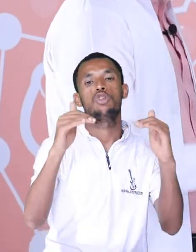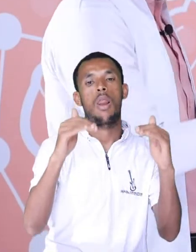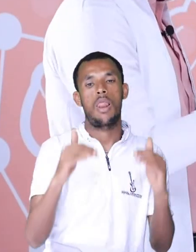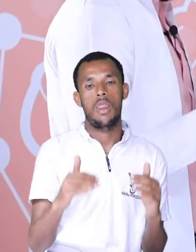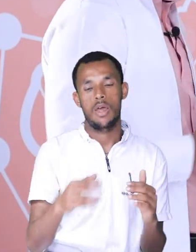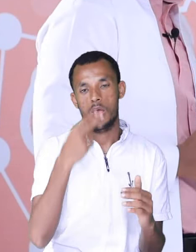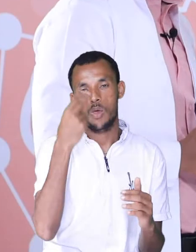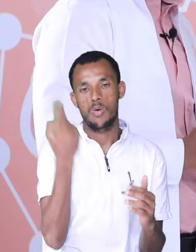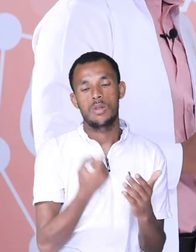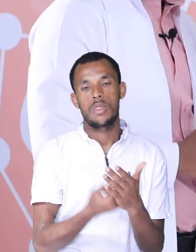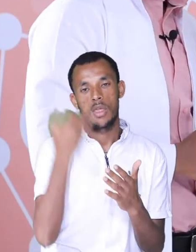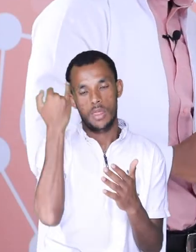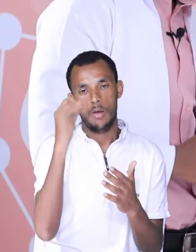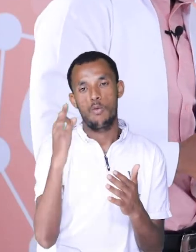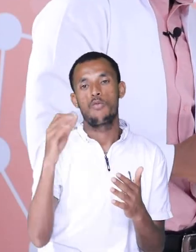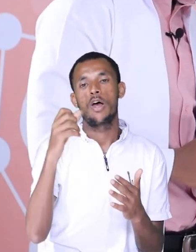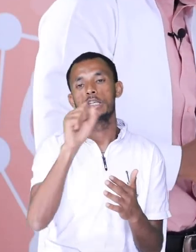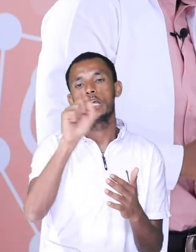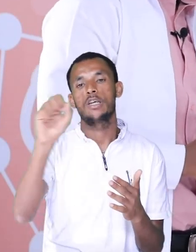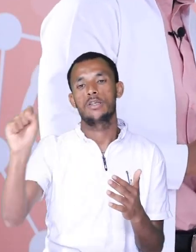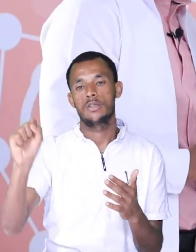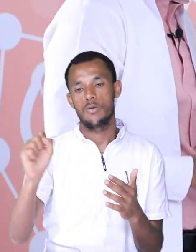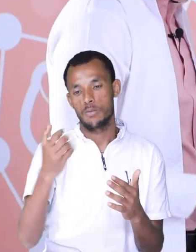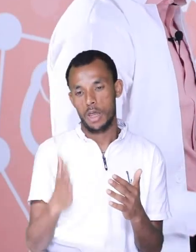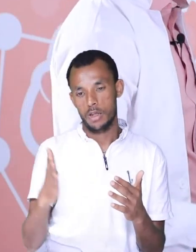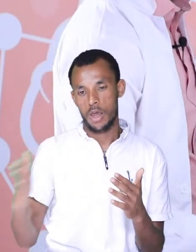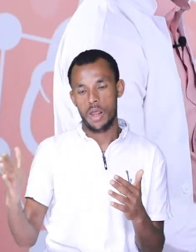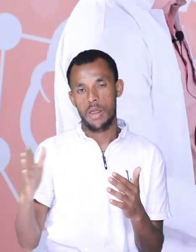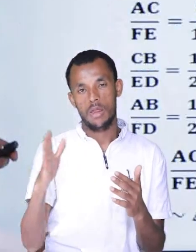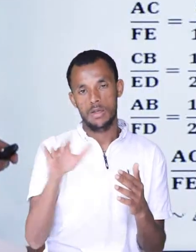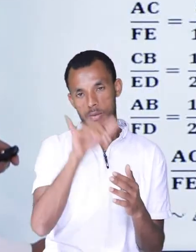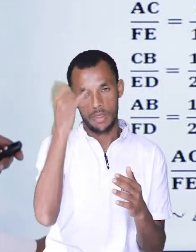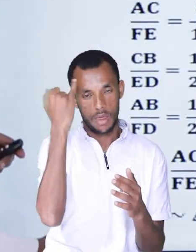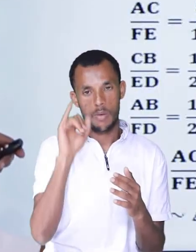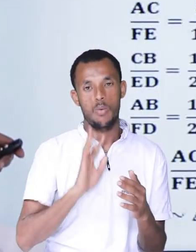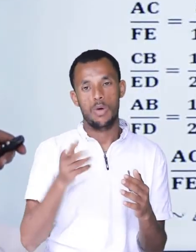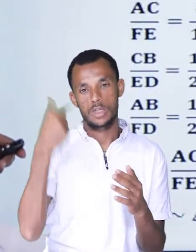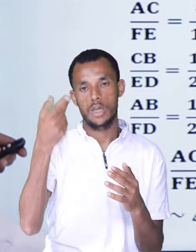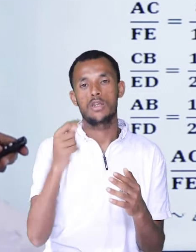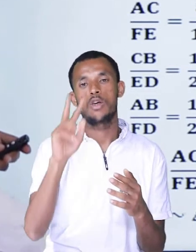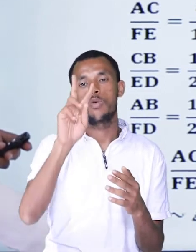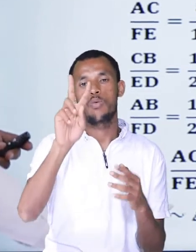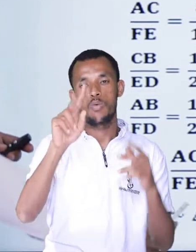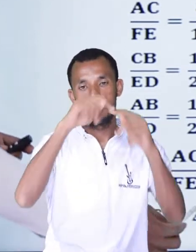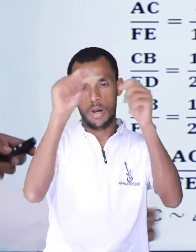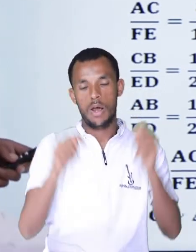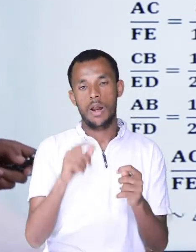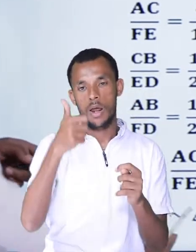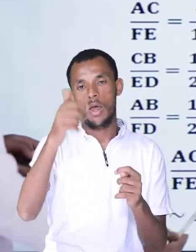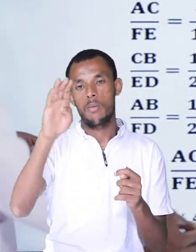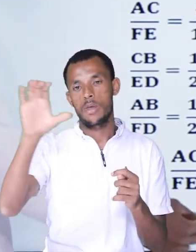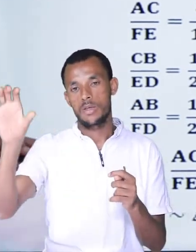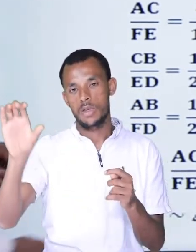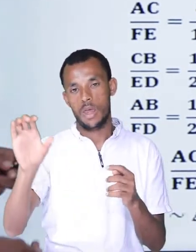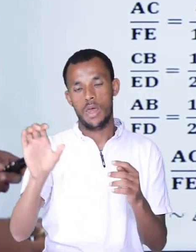So, using the theorem of side-side-side similarity theorem, we can say the two triangle ABC is similar